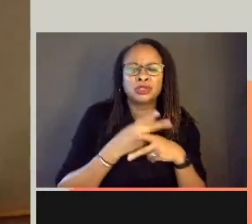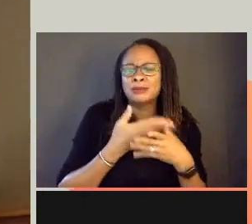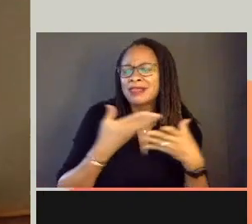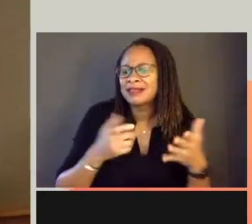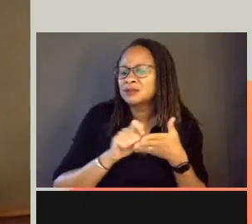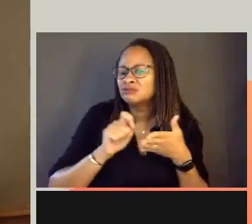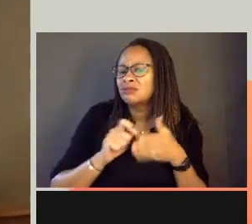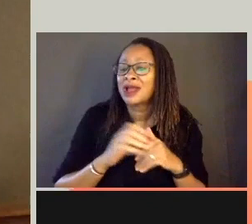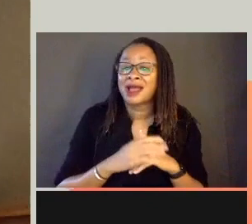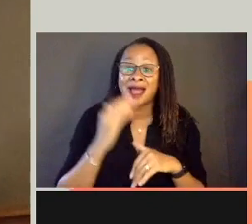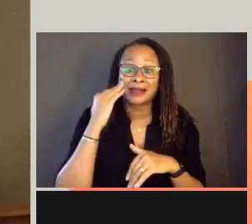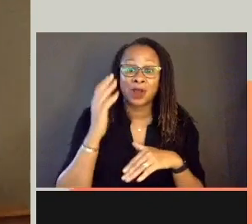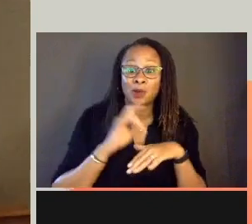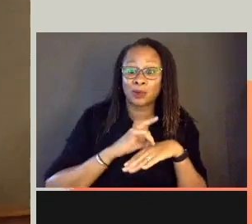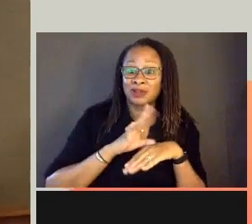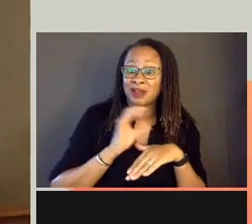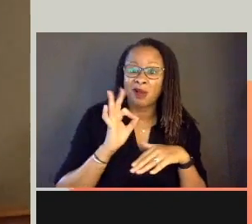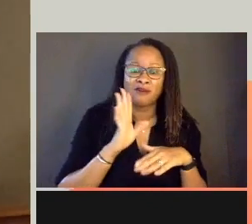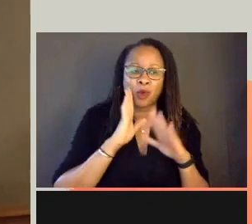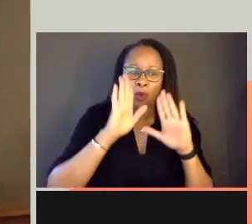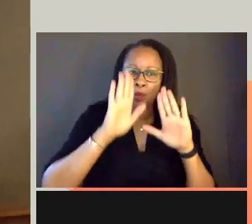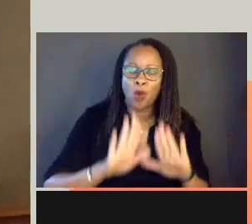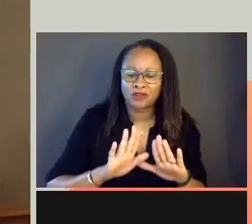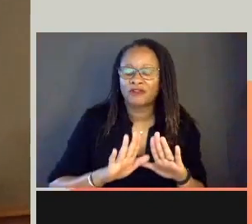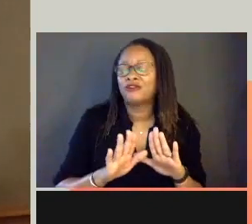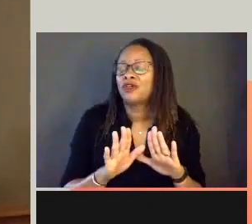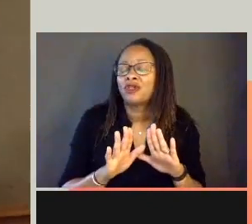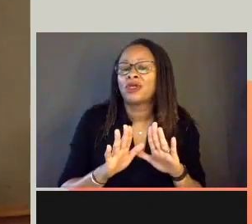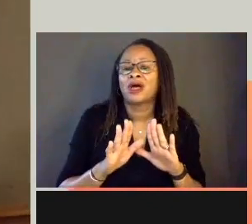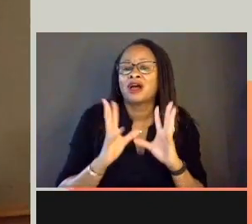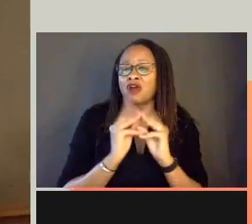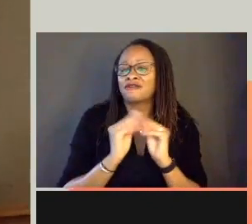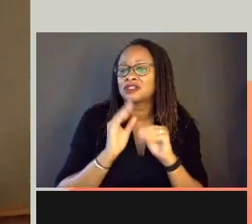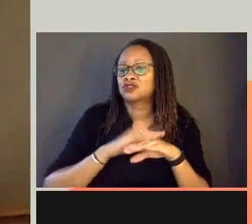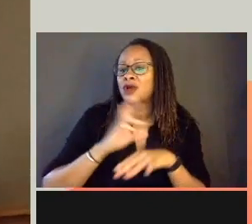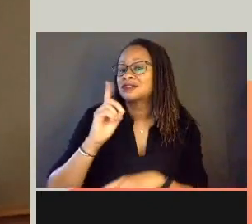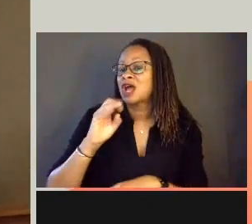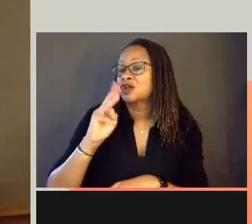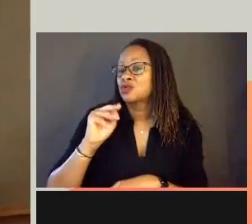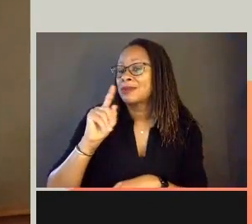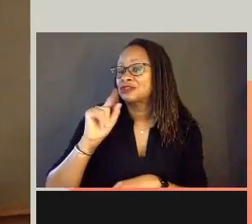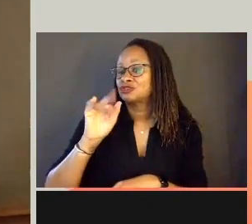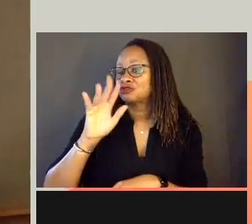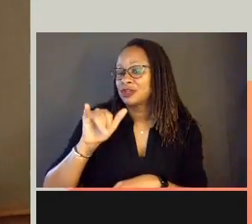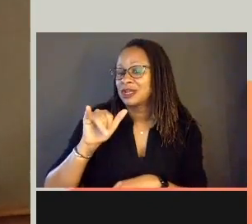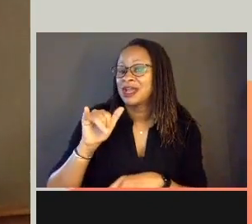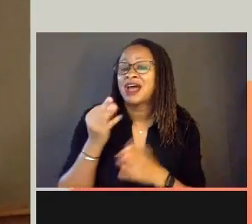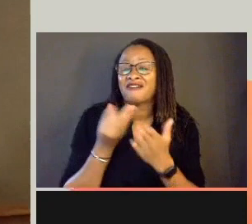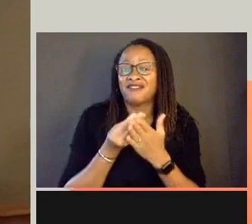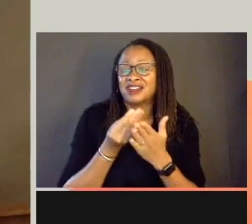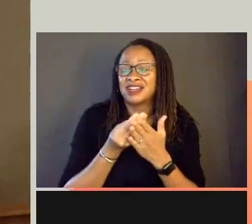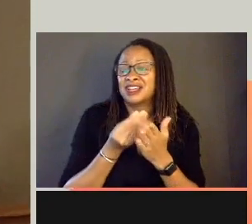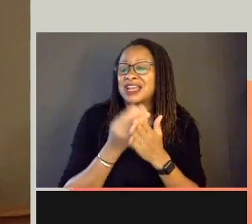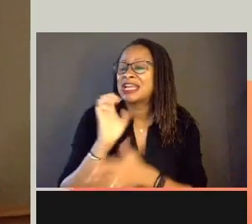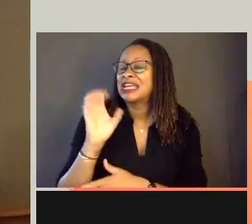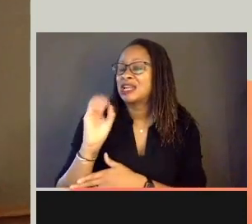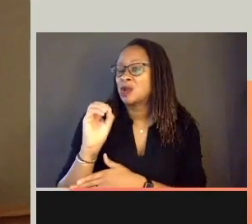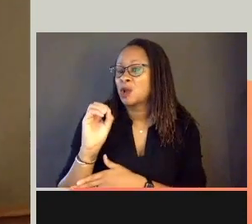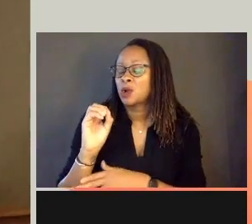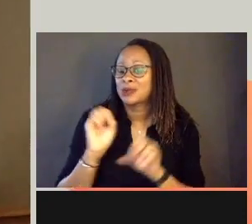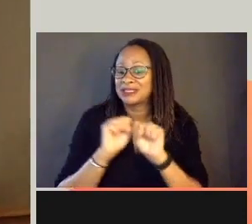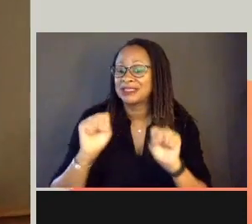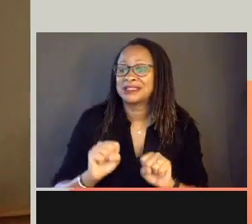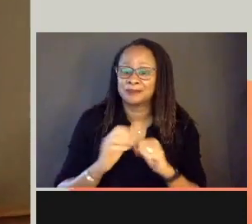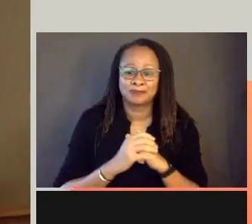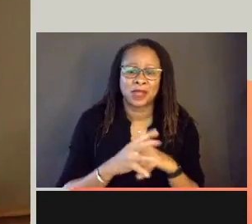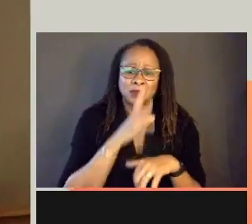wonderful conversation on the documentary funding ecosystem. The first note is regarding the networking